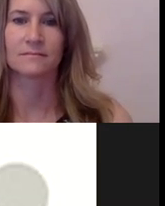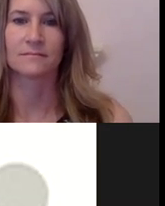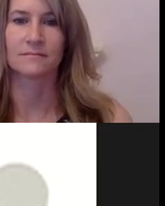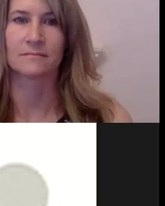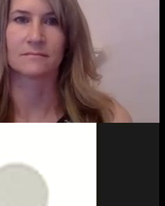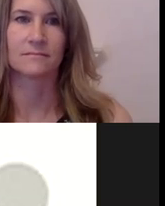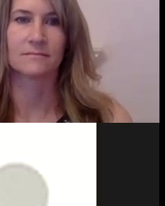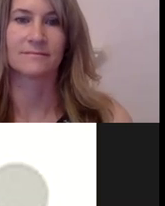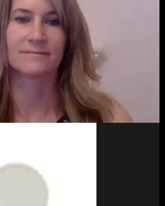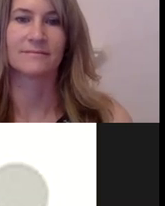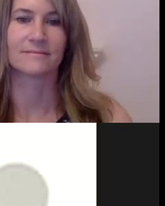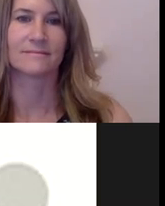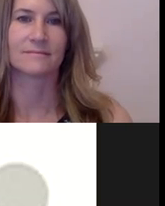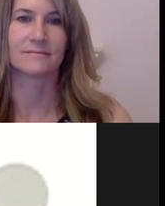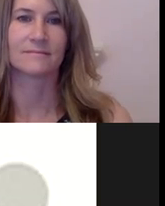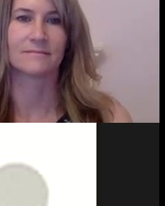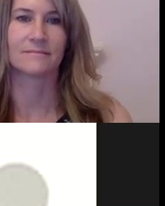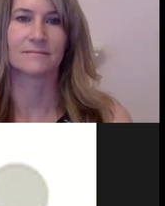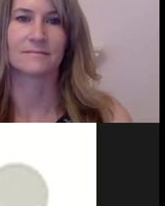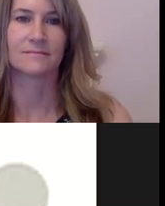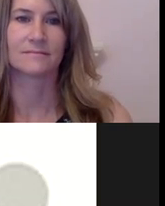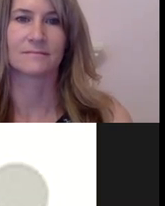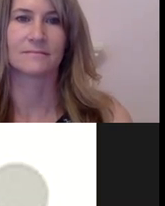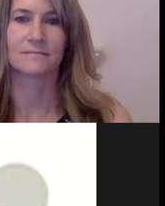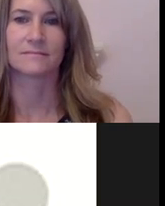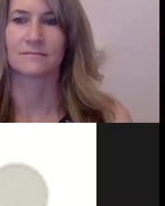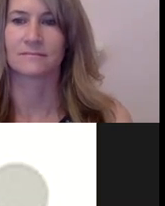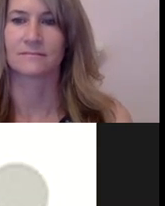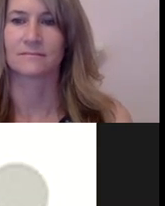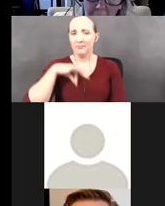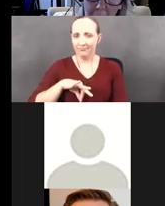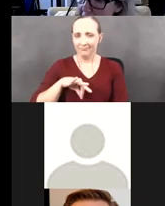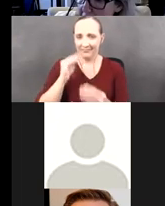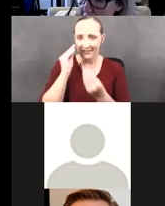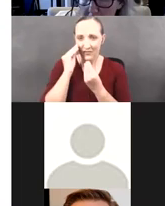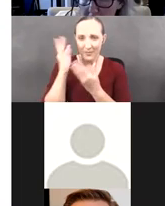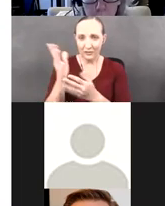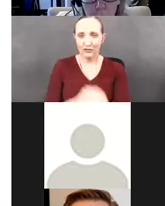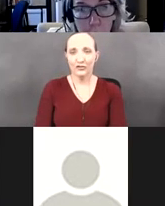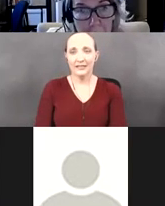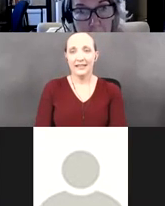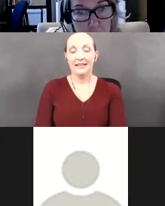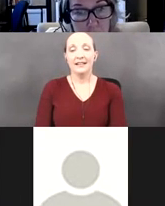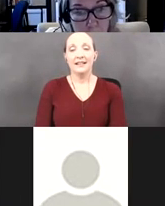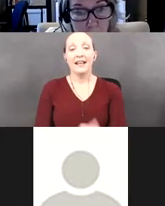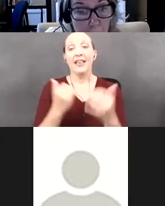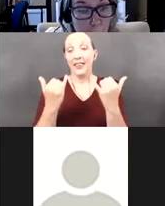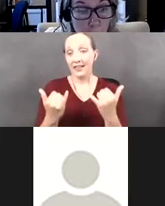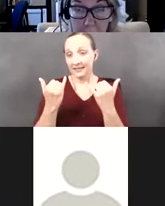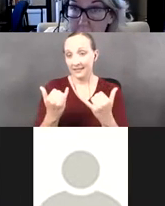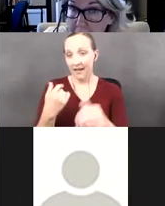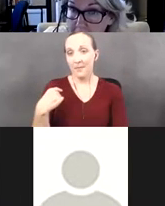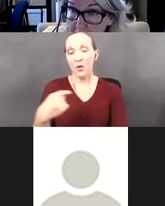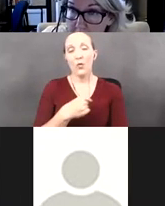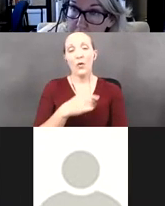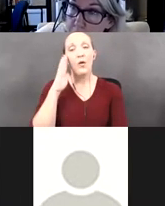Thank you, Mary and Laura. That was really Gracias, Mary y helpful Laura. information. Eso fue At this muy time, buena we're going información. En to este momento